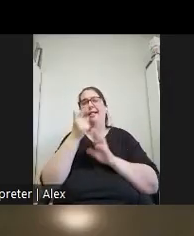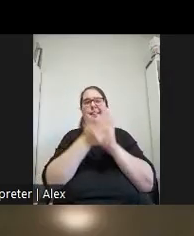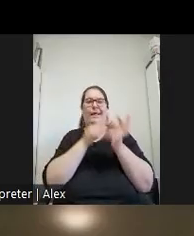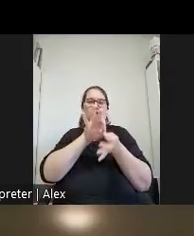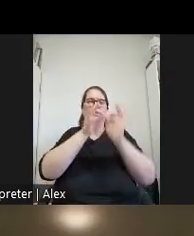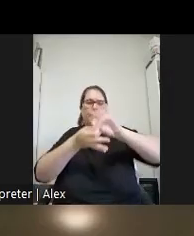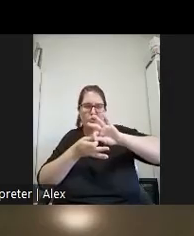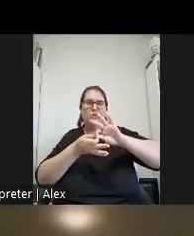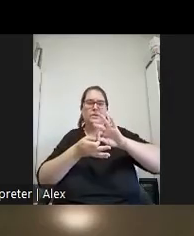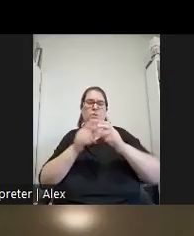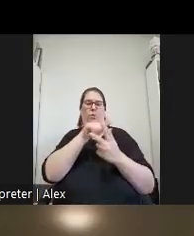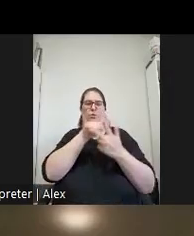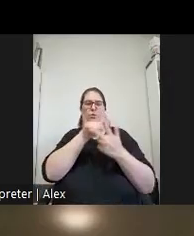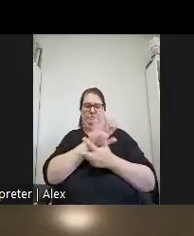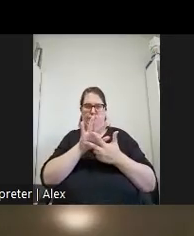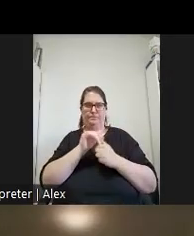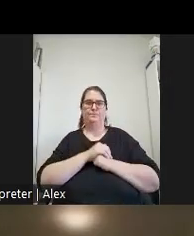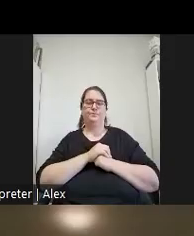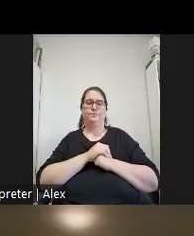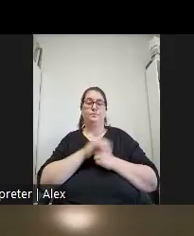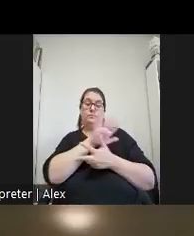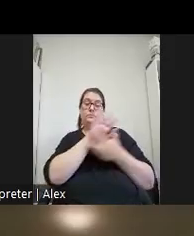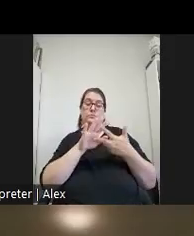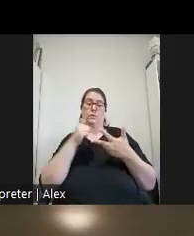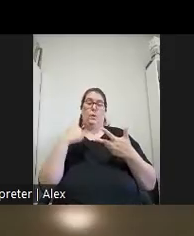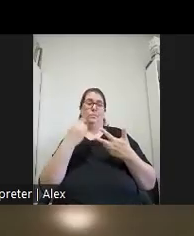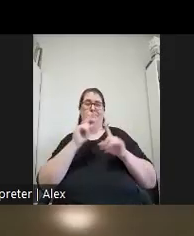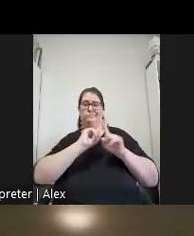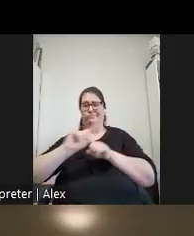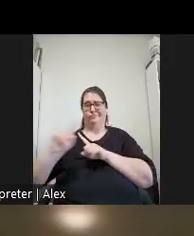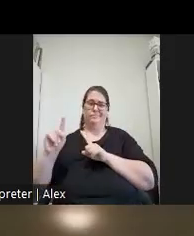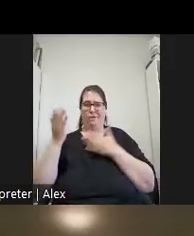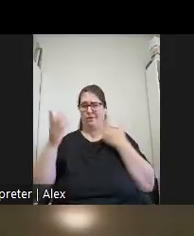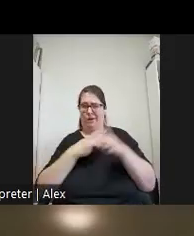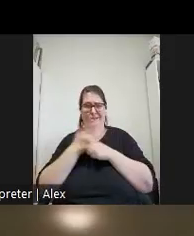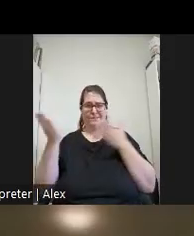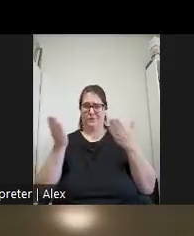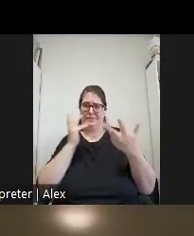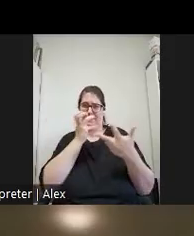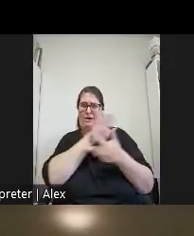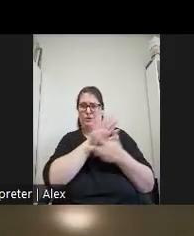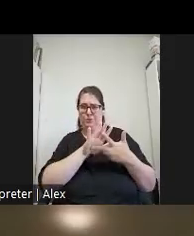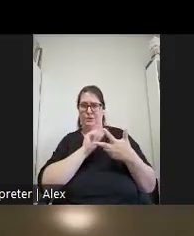three pillars. Within those three pillars, we provide various services.